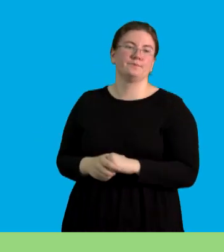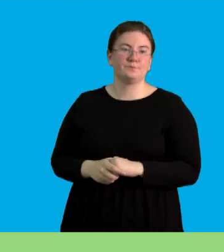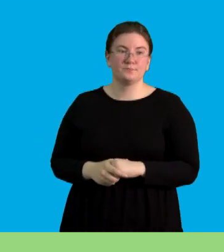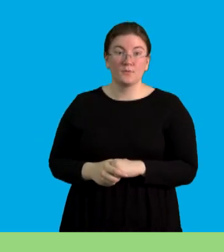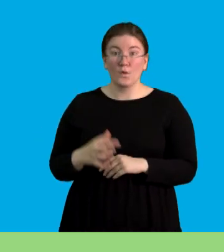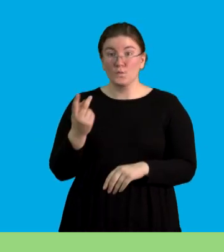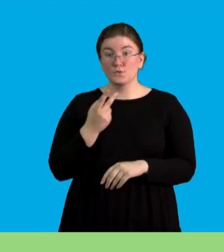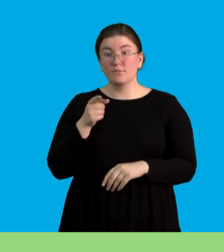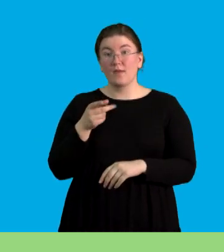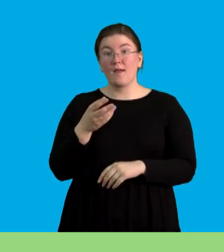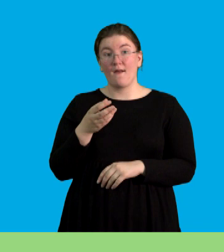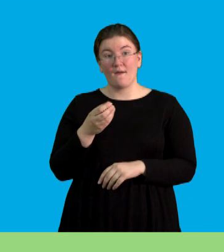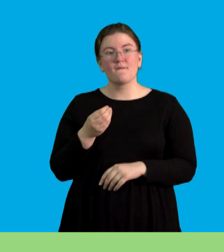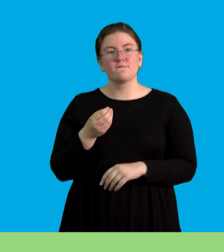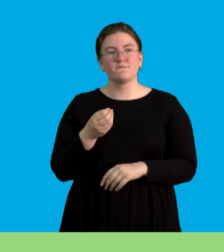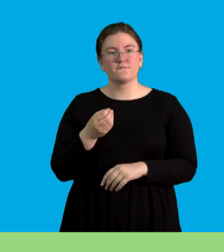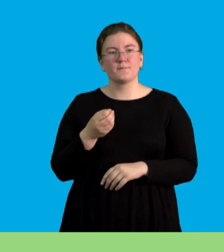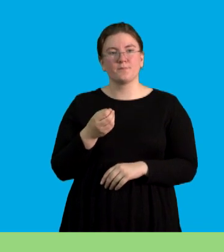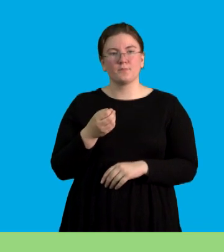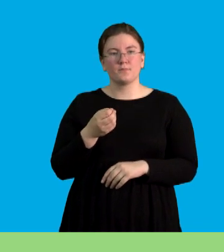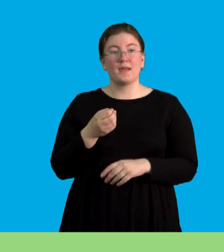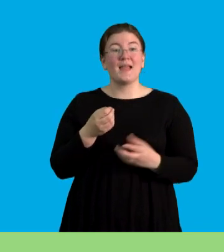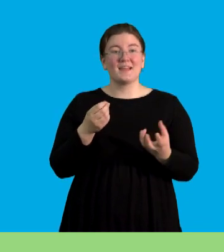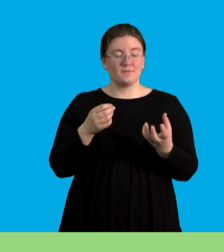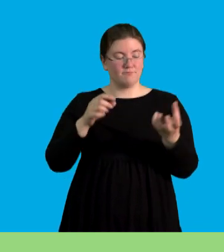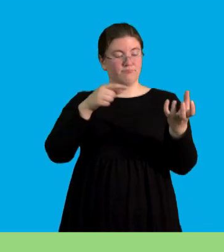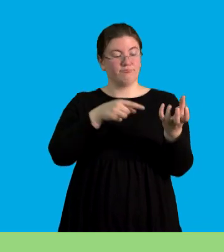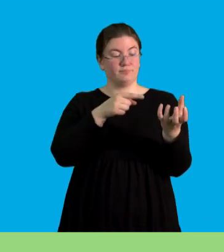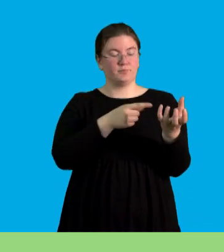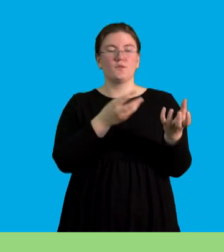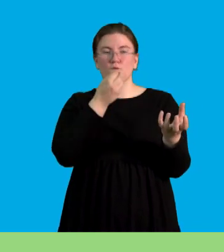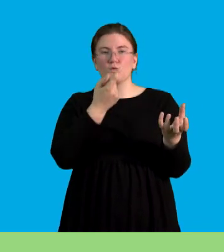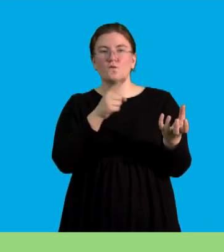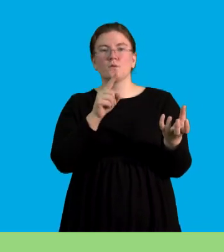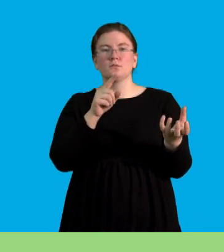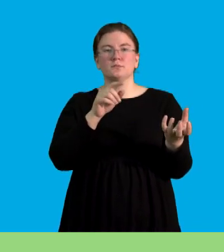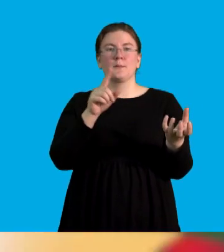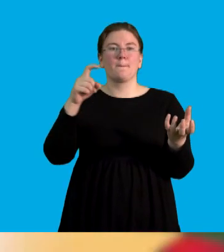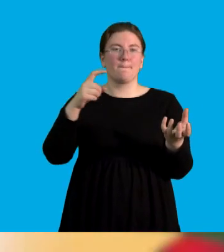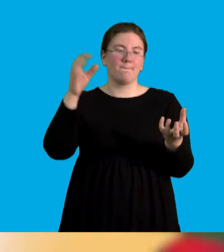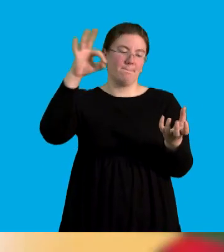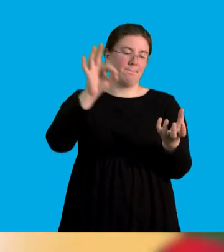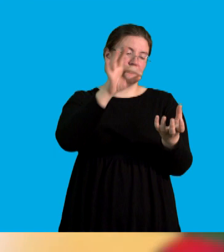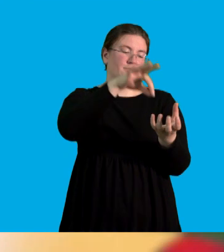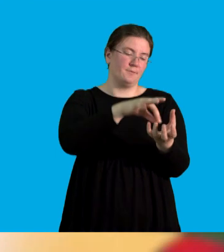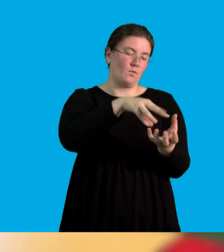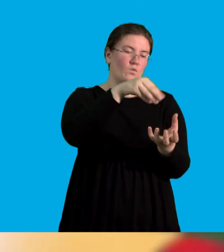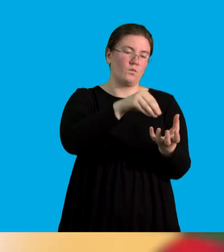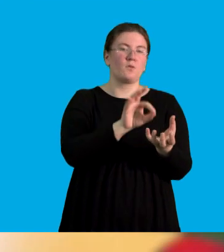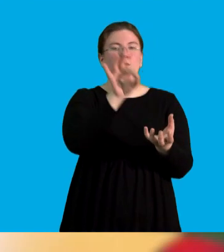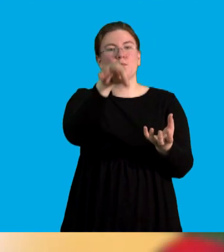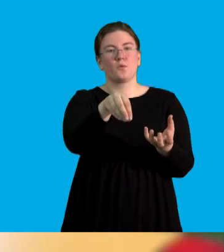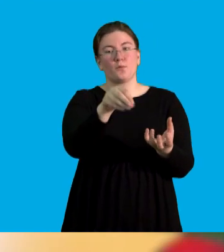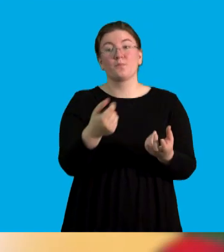And then they also provide a site for pollination of insects. That is it from our